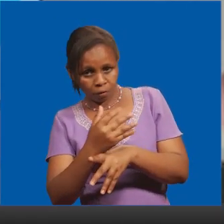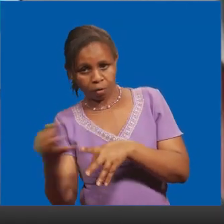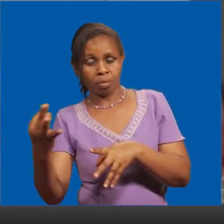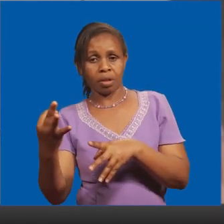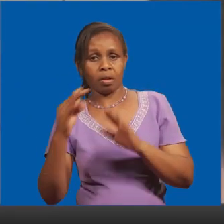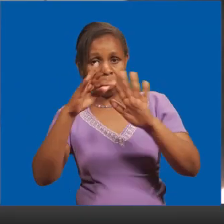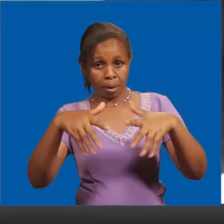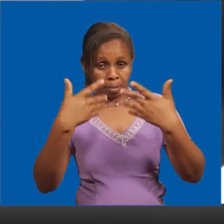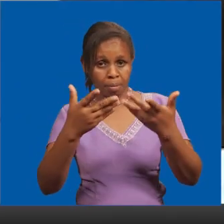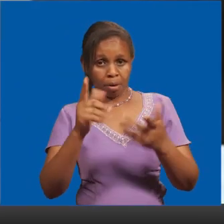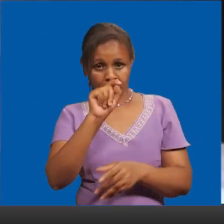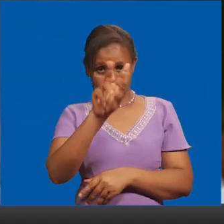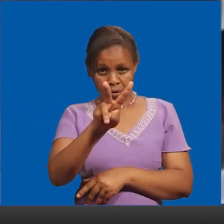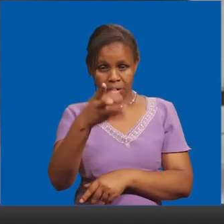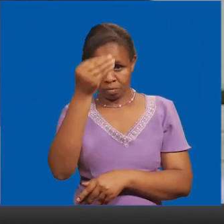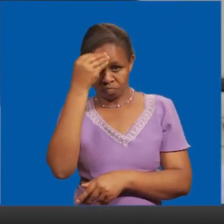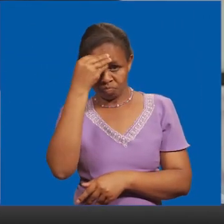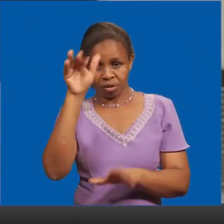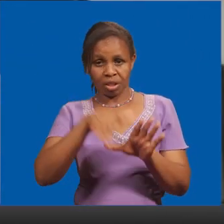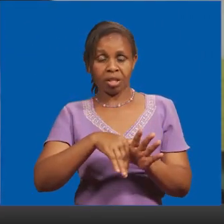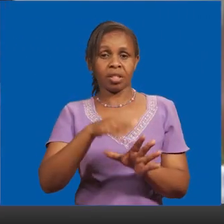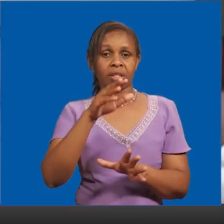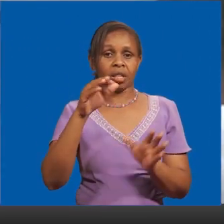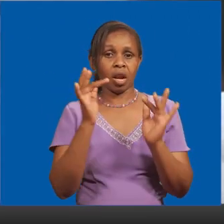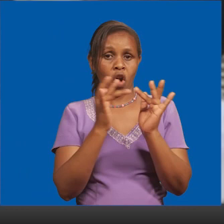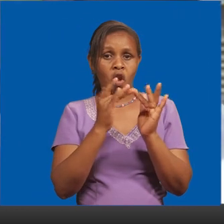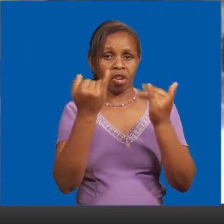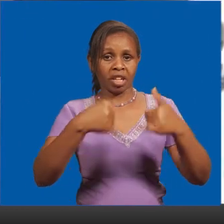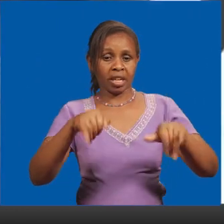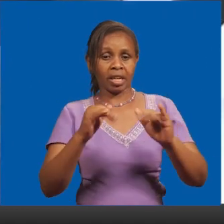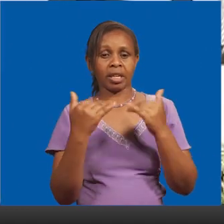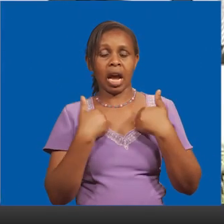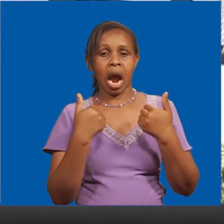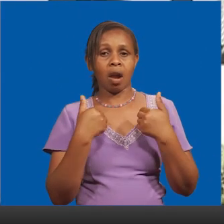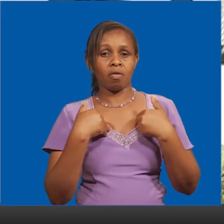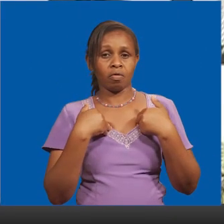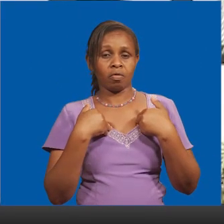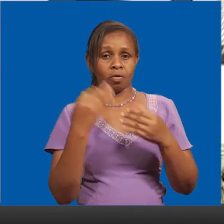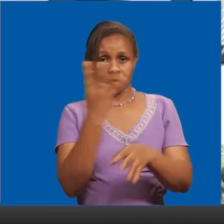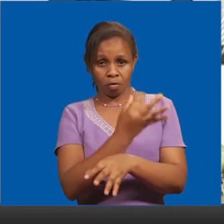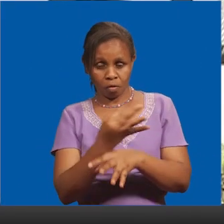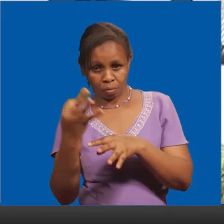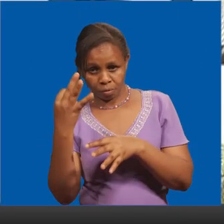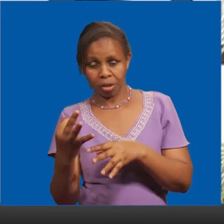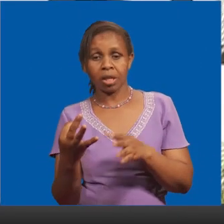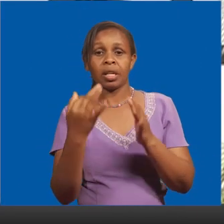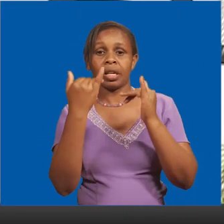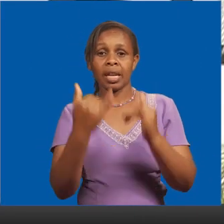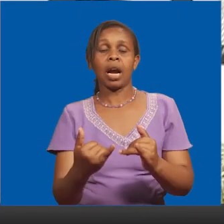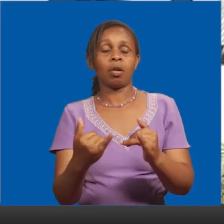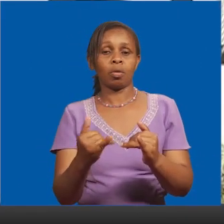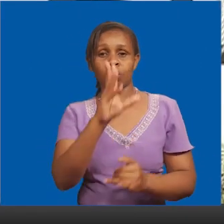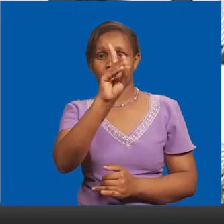3 na 4 yametundikwa runinga ili wanafunzi wasome kupitia kwa njia ya mtandao. We are at form 3. We've already digitized